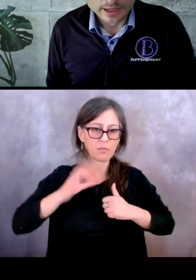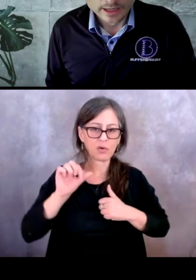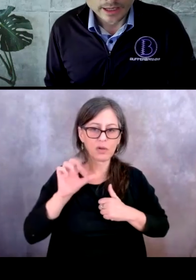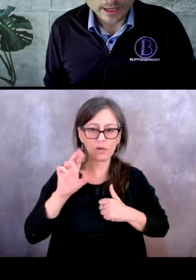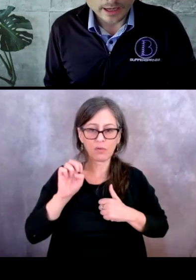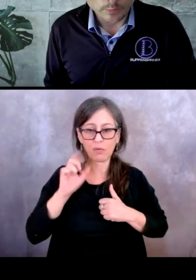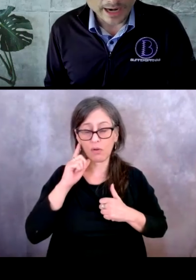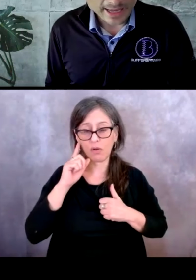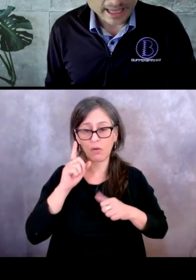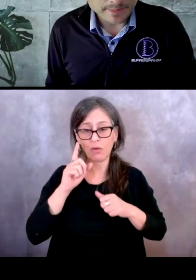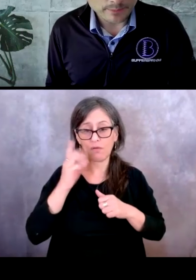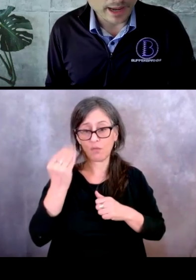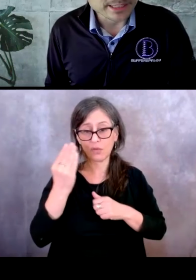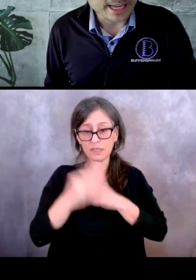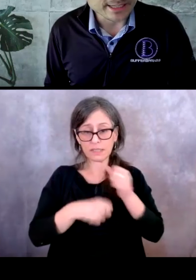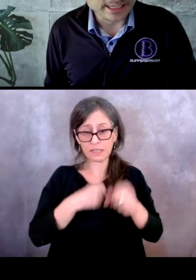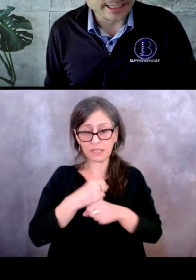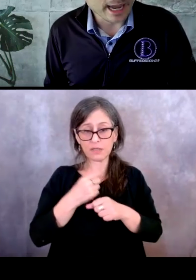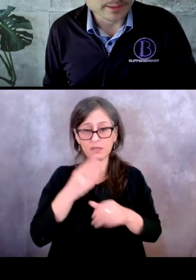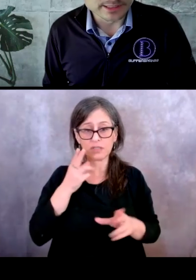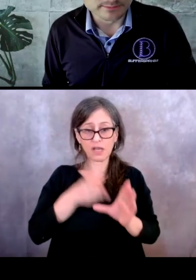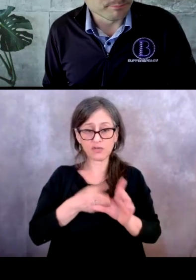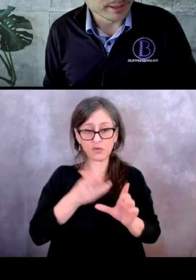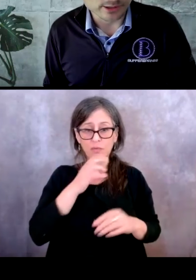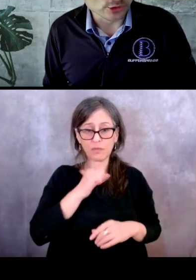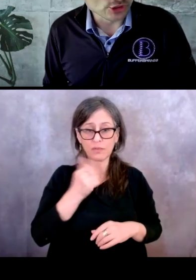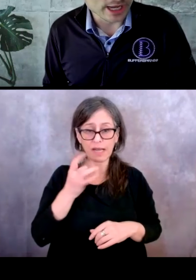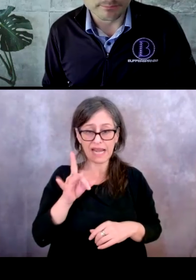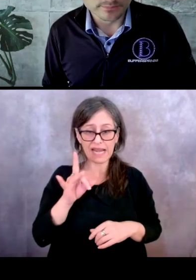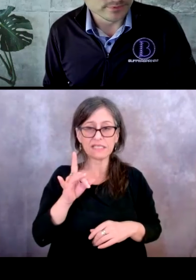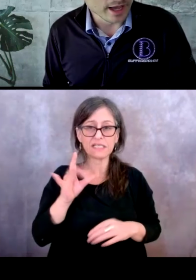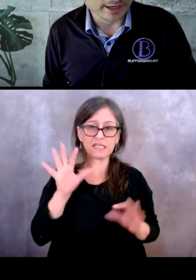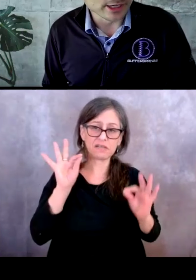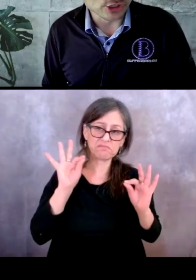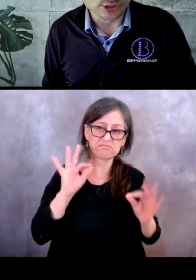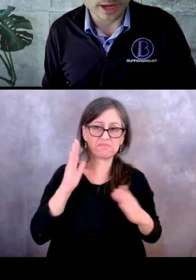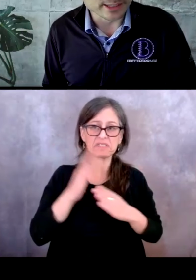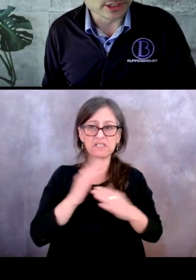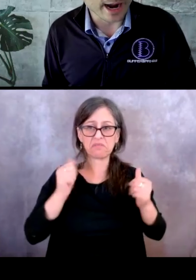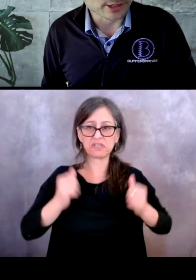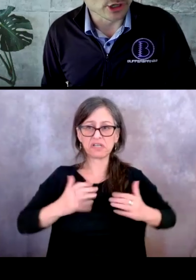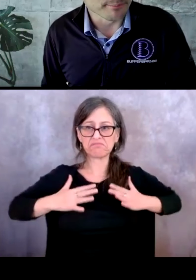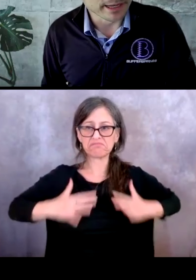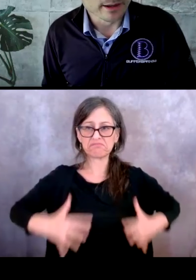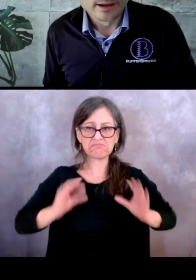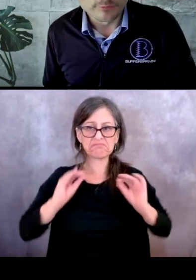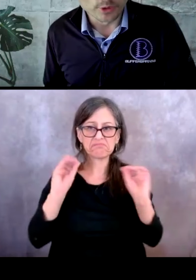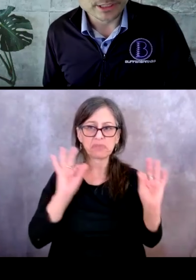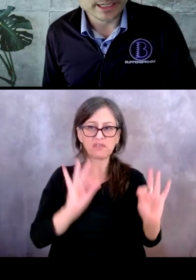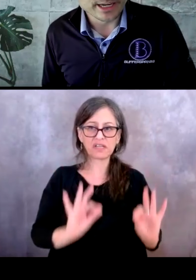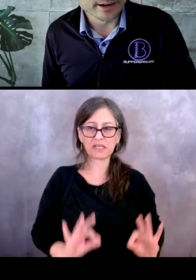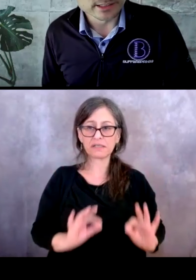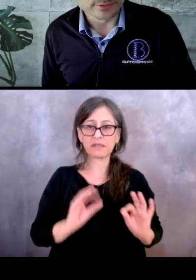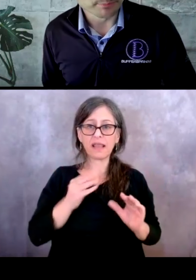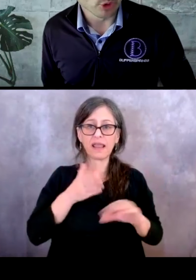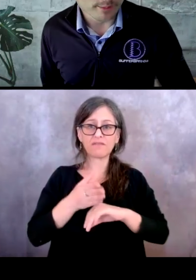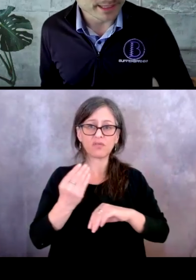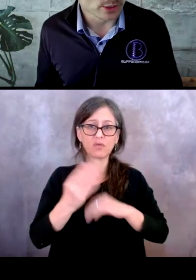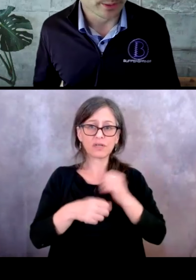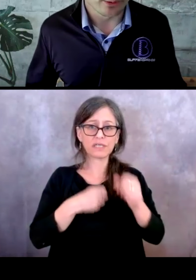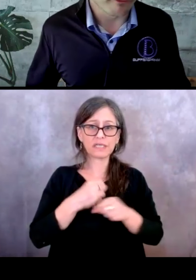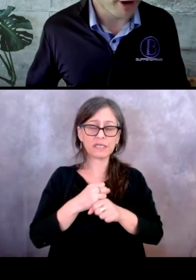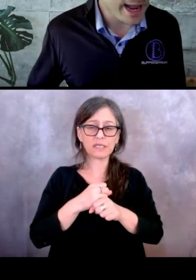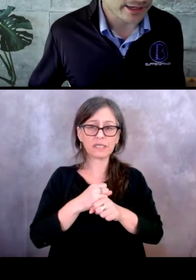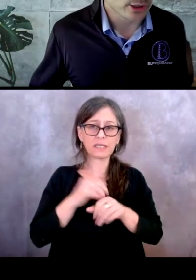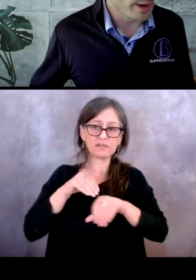years, when I came in when I was 18, I was in pinnacle shape, not an issue, not a scratch on me. 14 years of